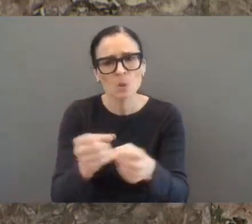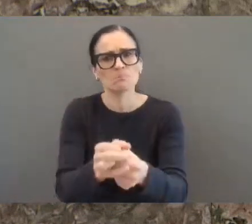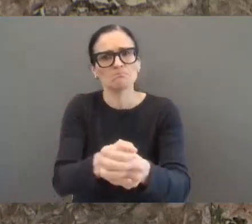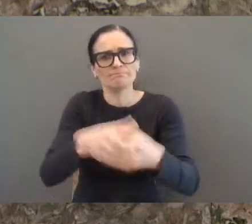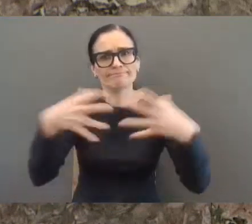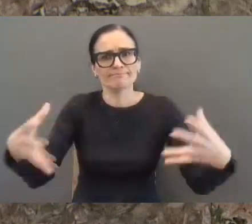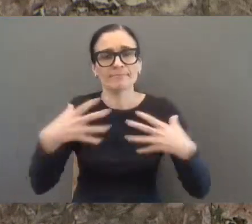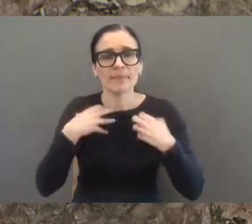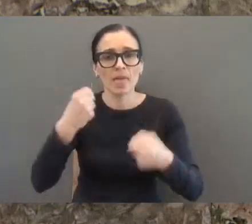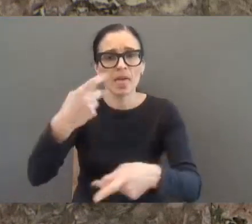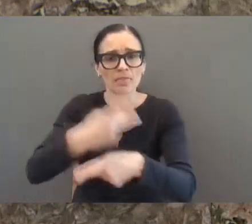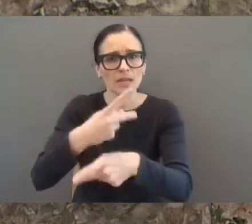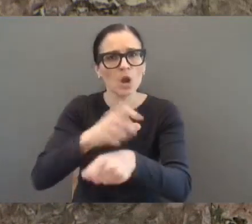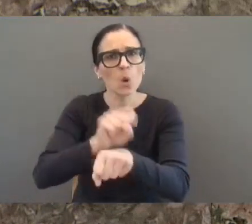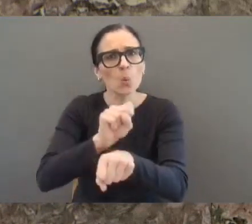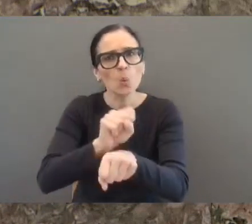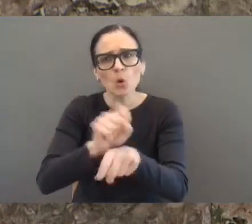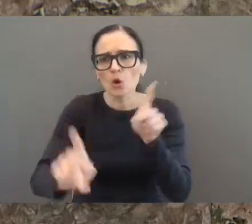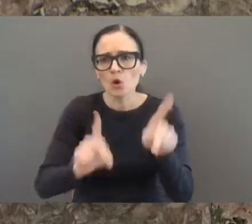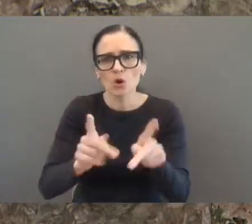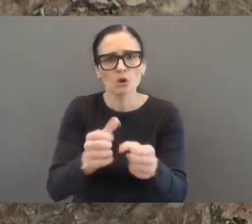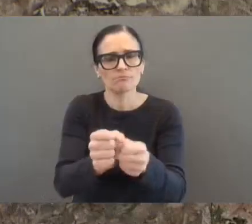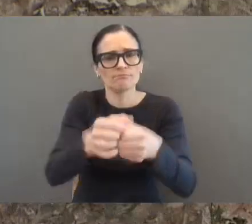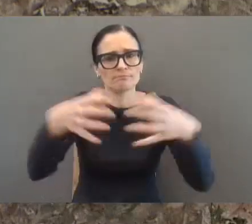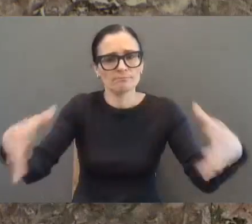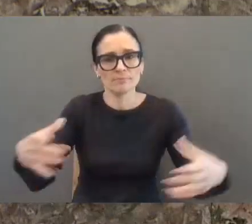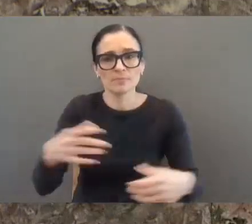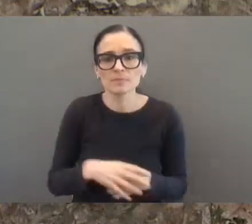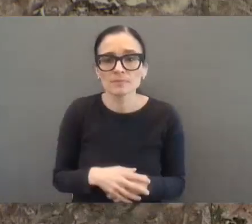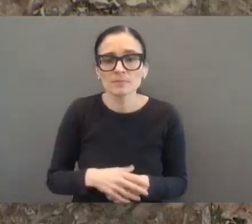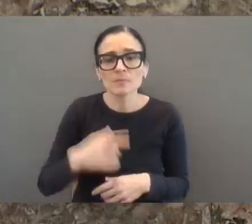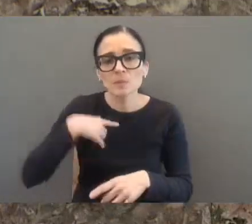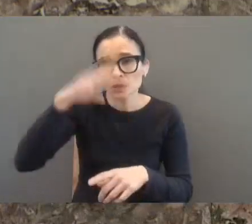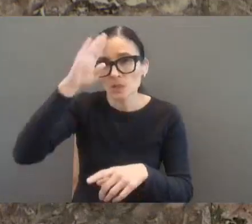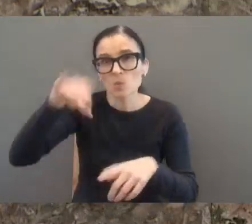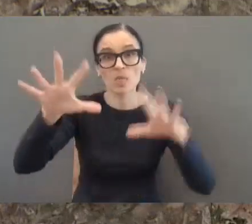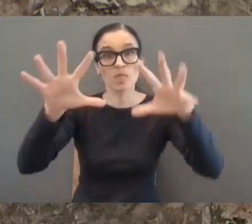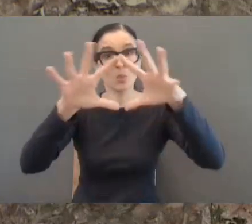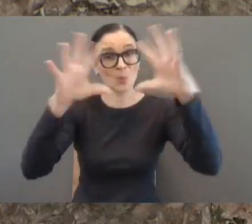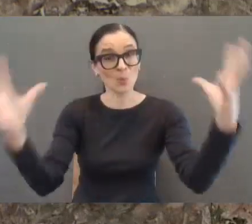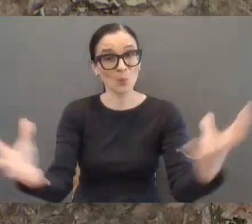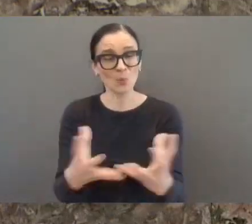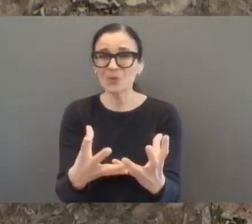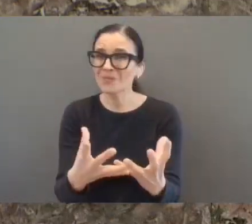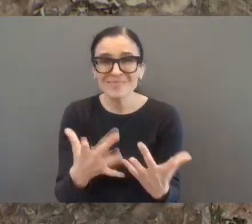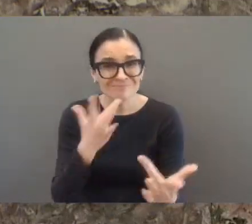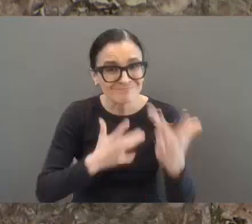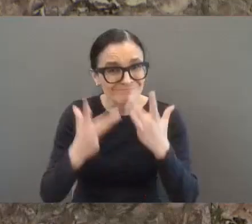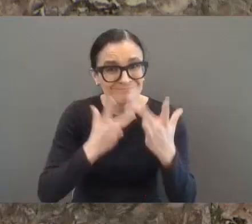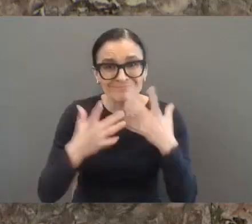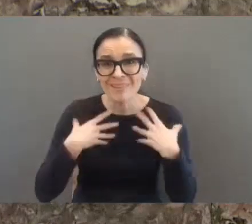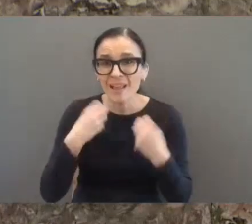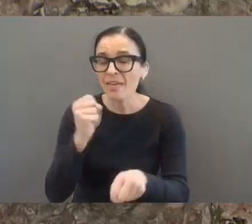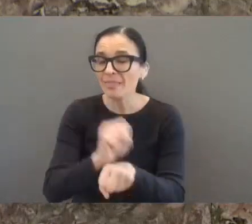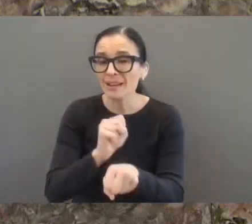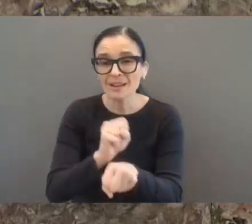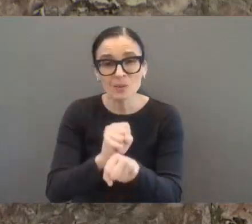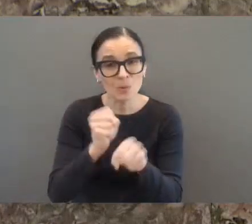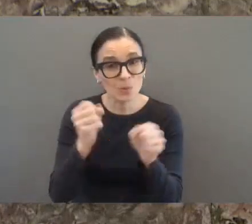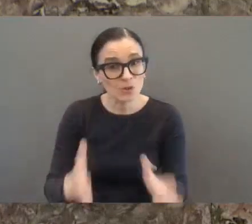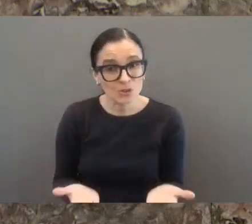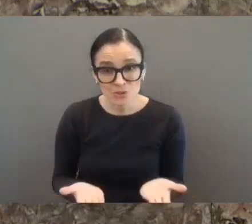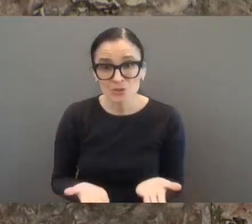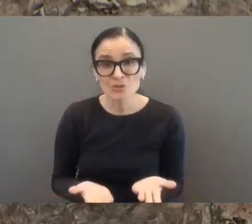is in the context of a global healthcare worker shortage. Mr. Speaker, British Columbia is not alone in experiencing these challenges.